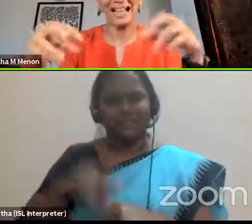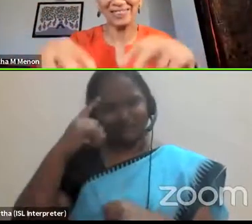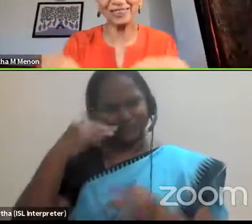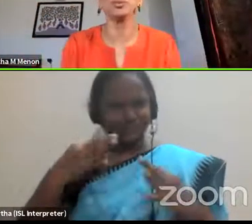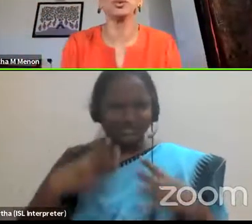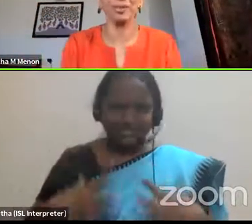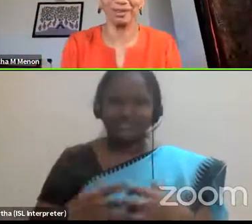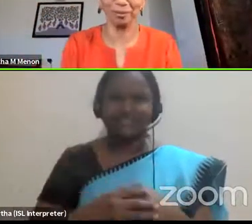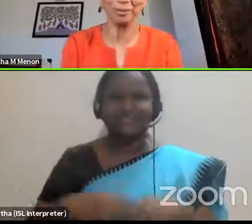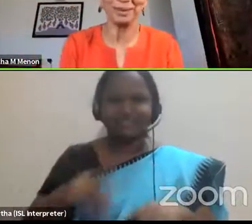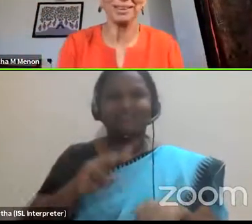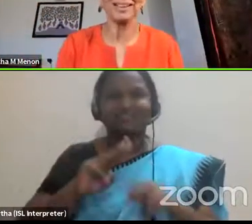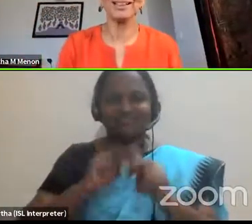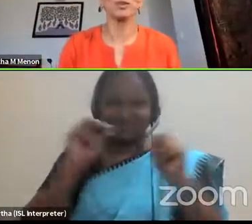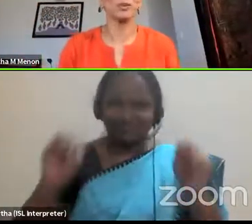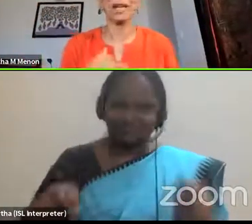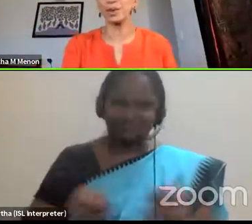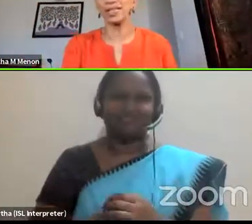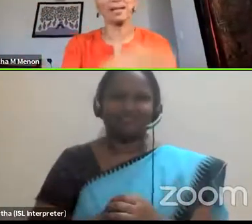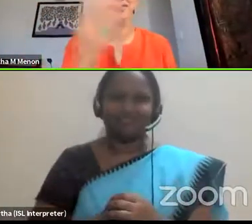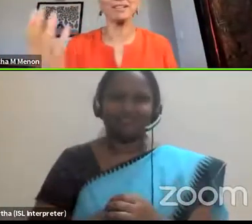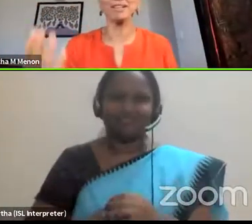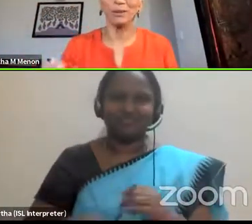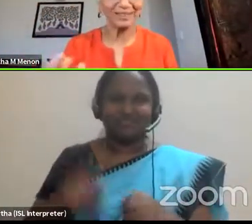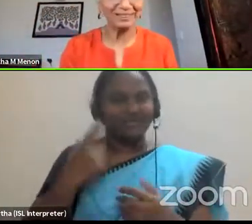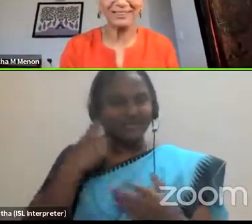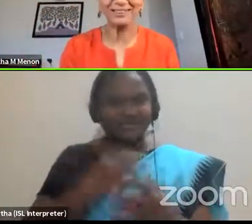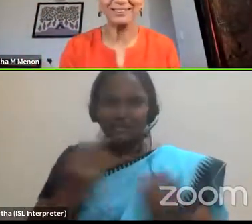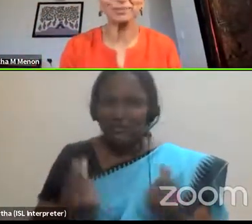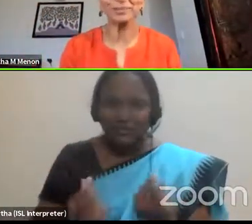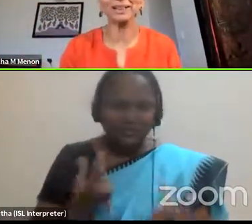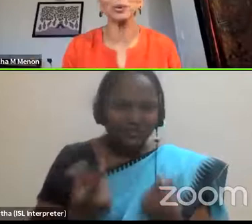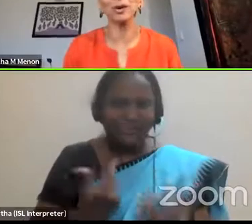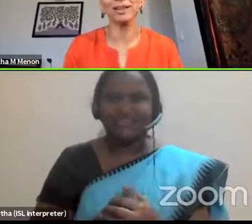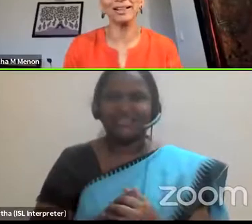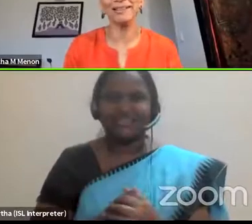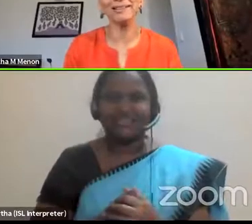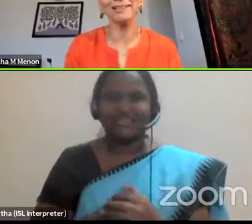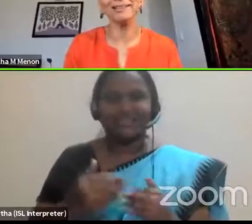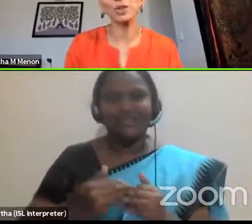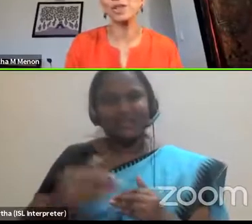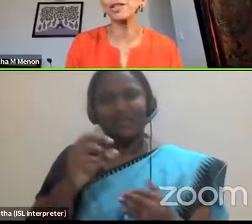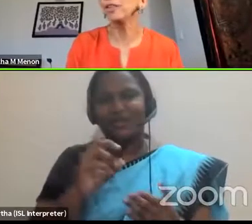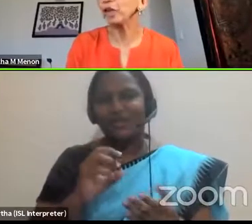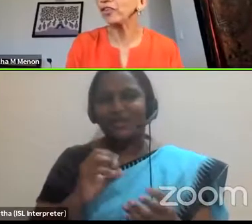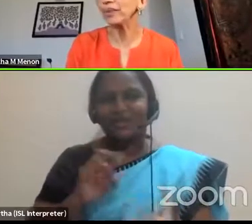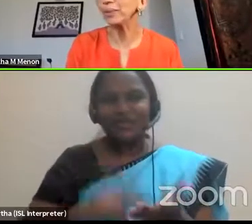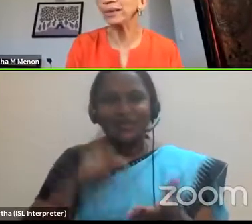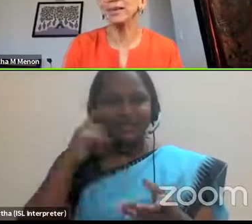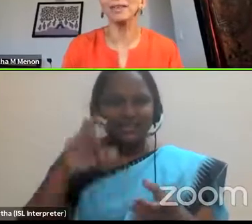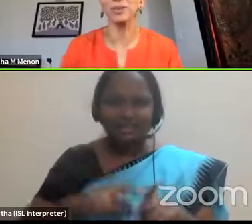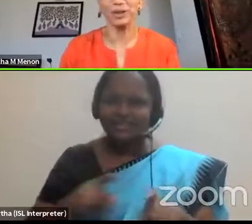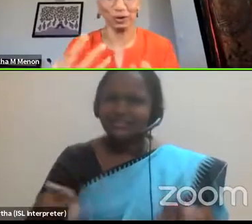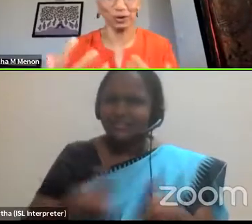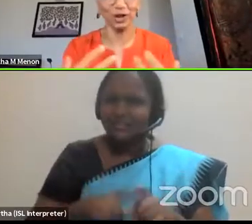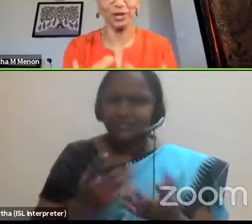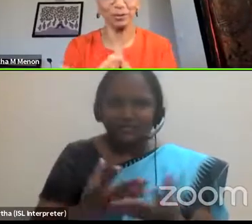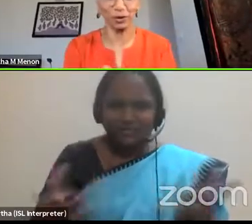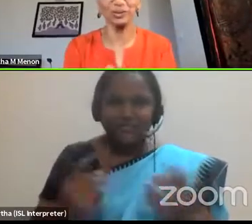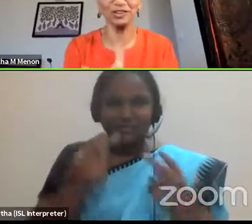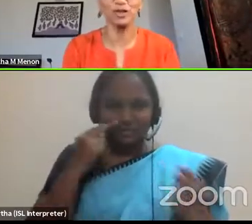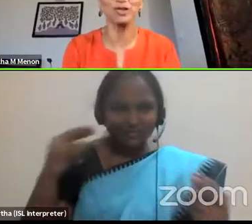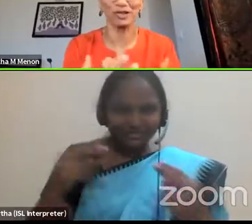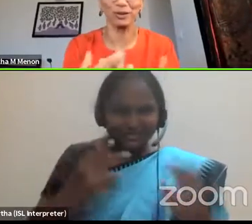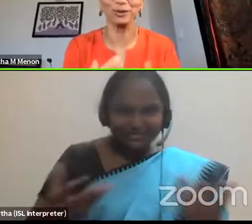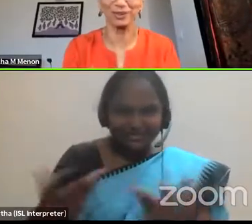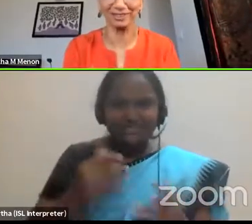real at the museum. And so we had to adapt very quickly and go online, which is still not the same thing as when you're virtually, as